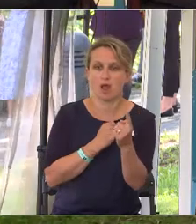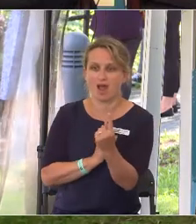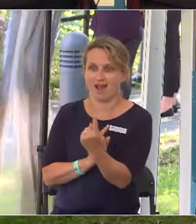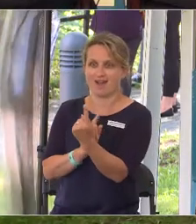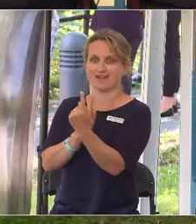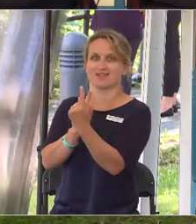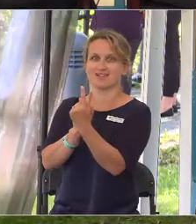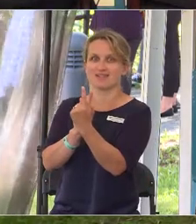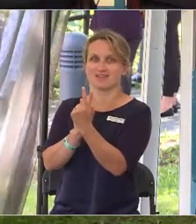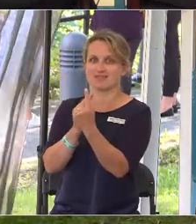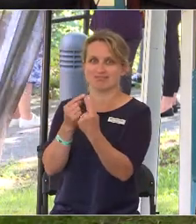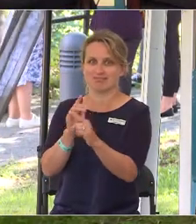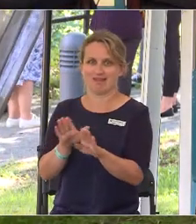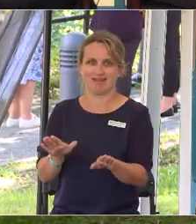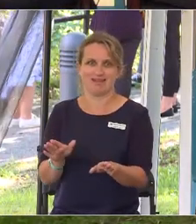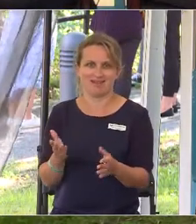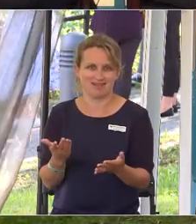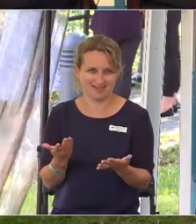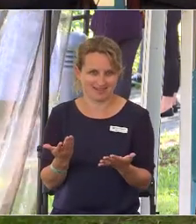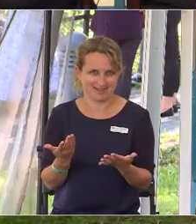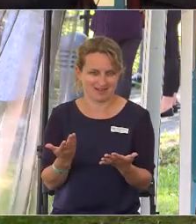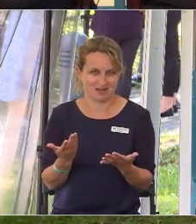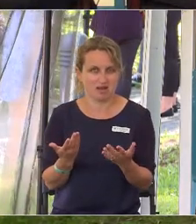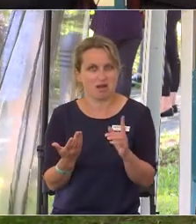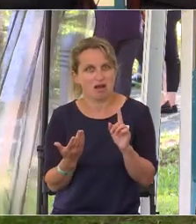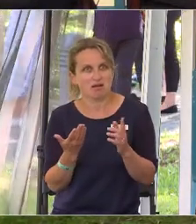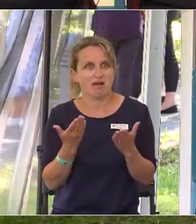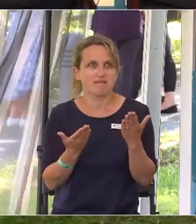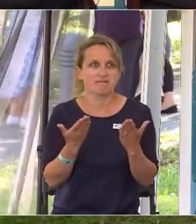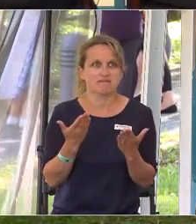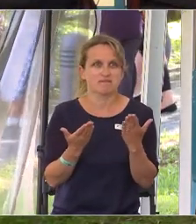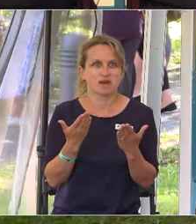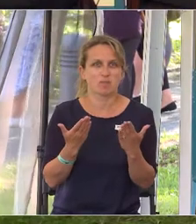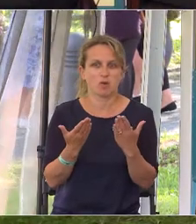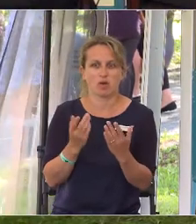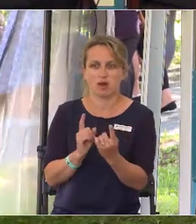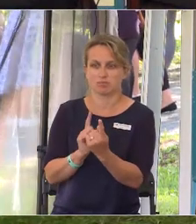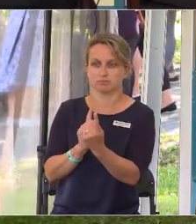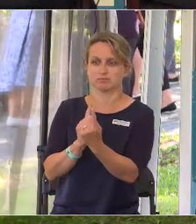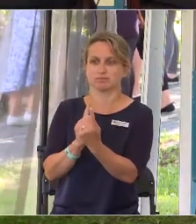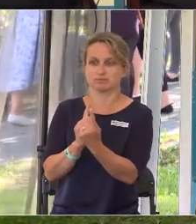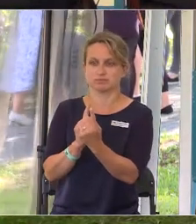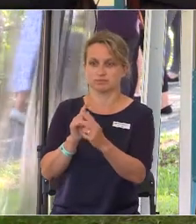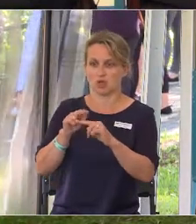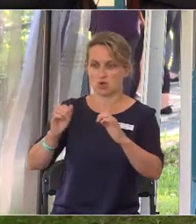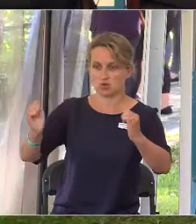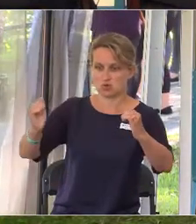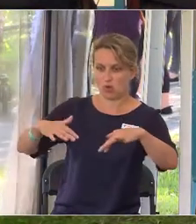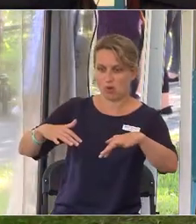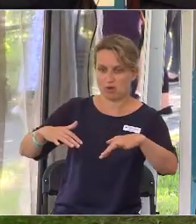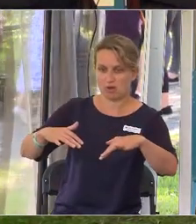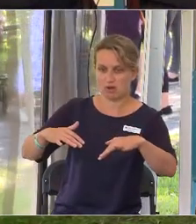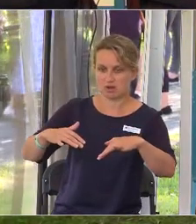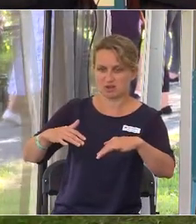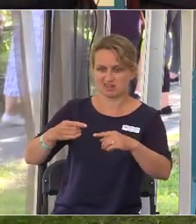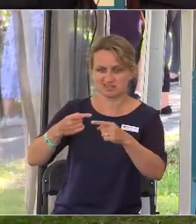physically in one place, but it can also be because when physically being in one place, it's just so